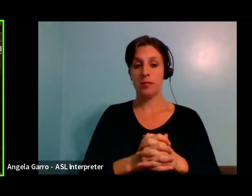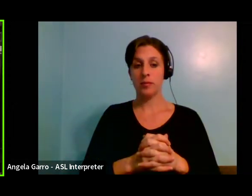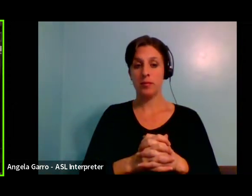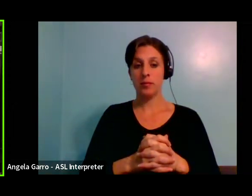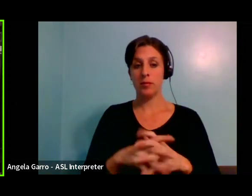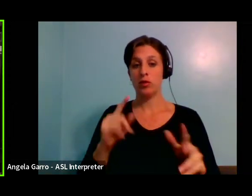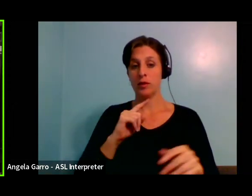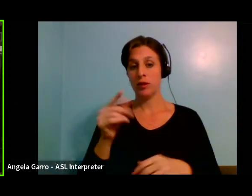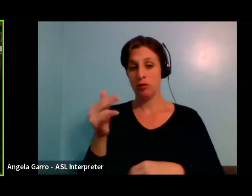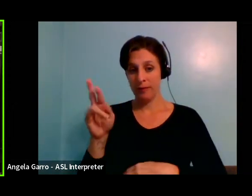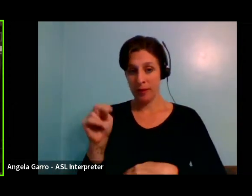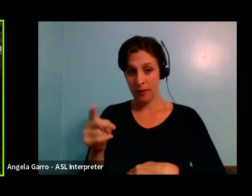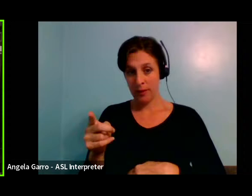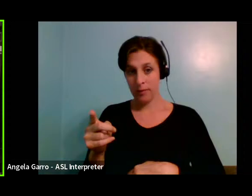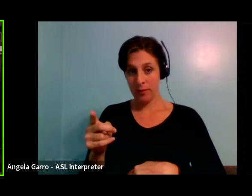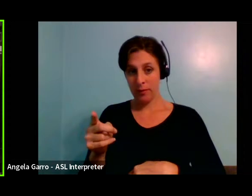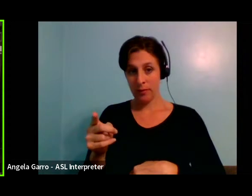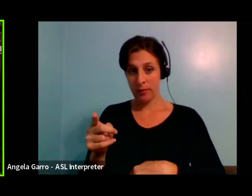Trustee Griffin,